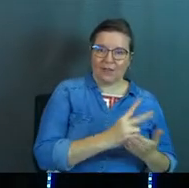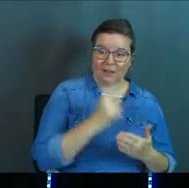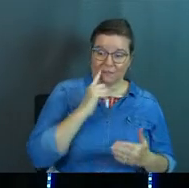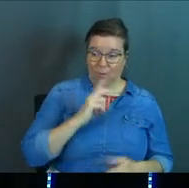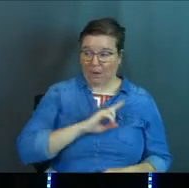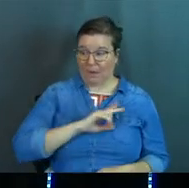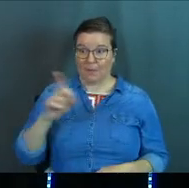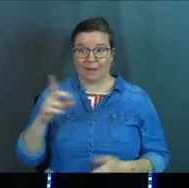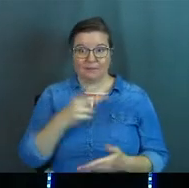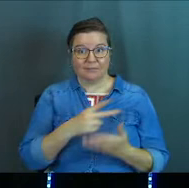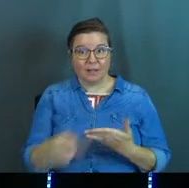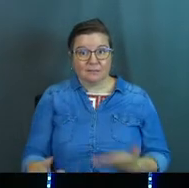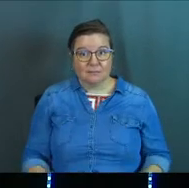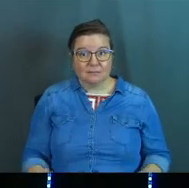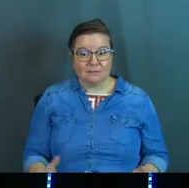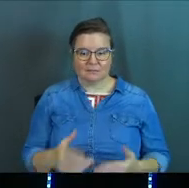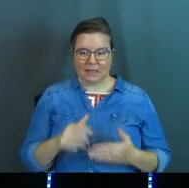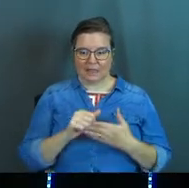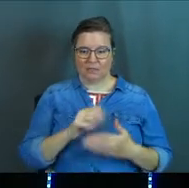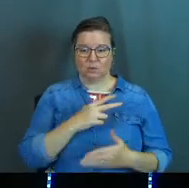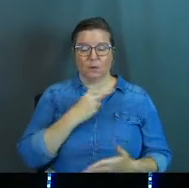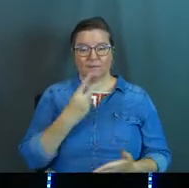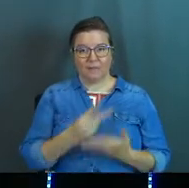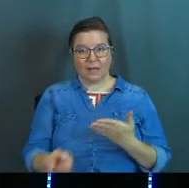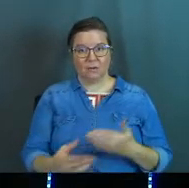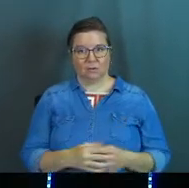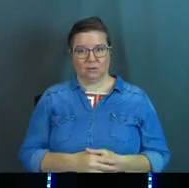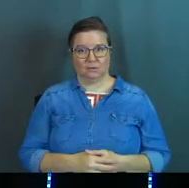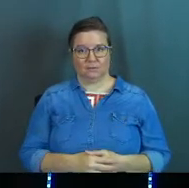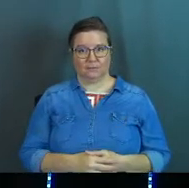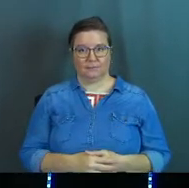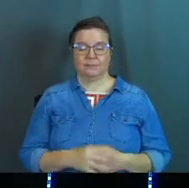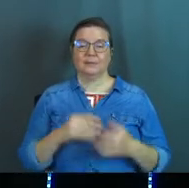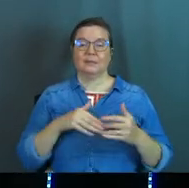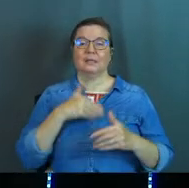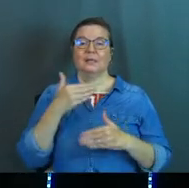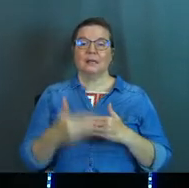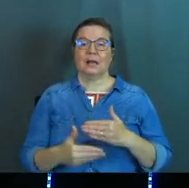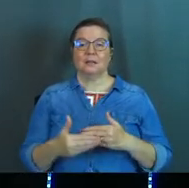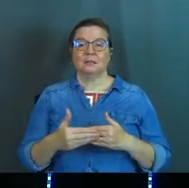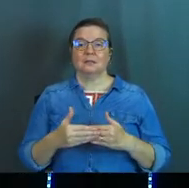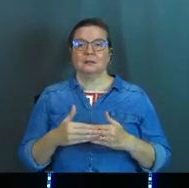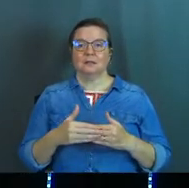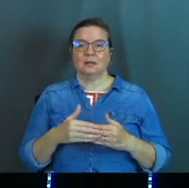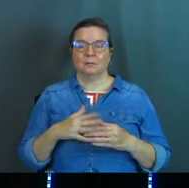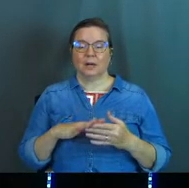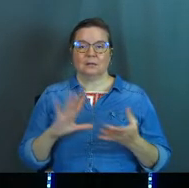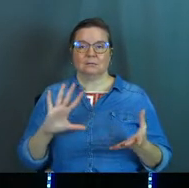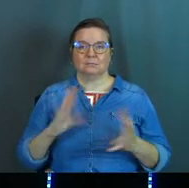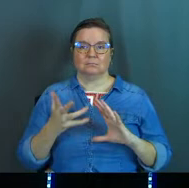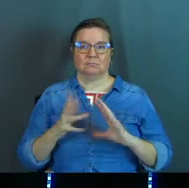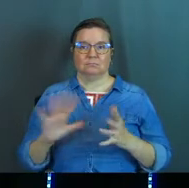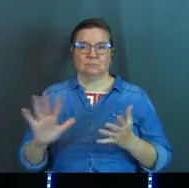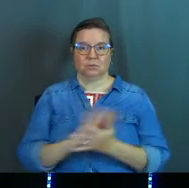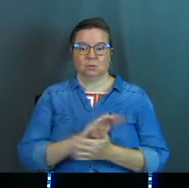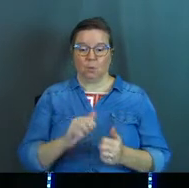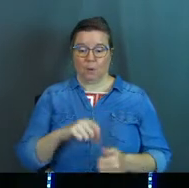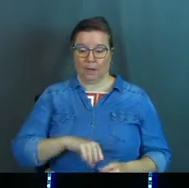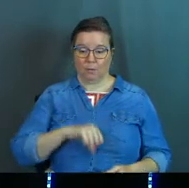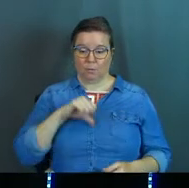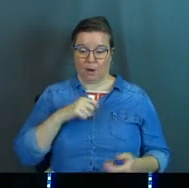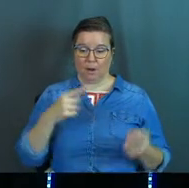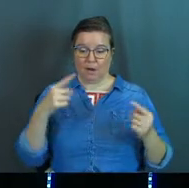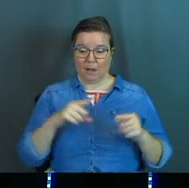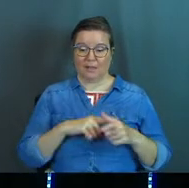for Haman. Leads to failure. Next, not just failure, but disgrace. Proverbs 11:2, when pride